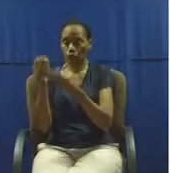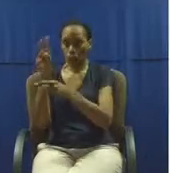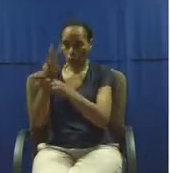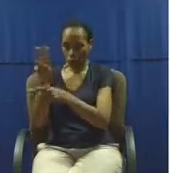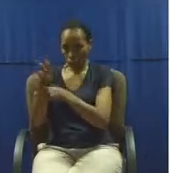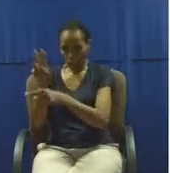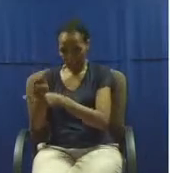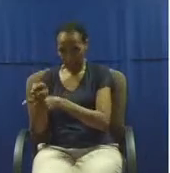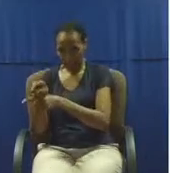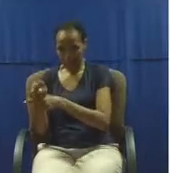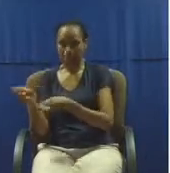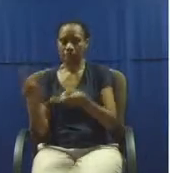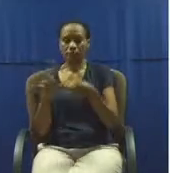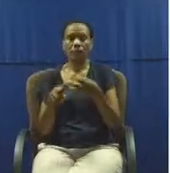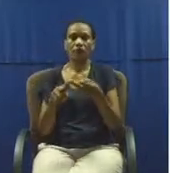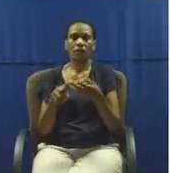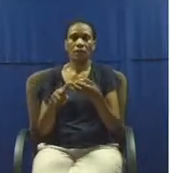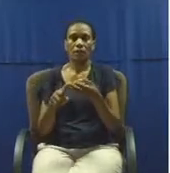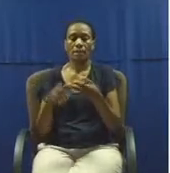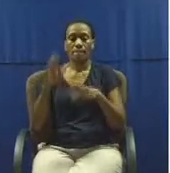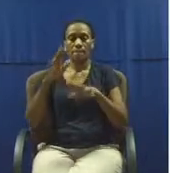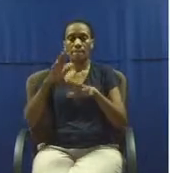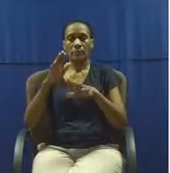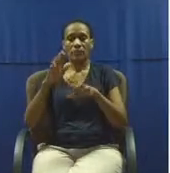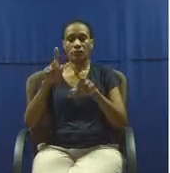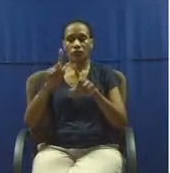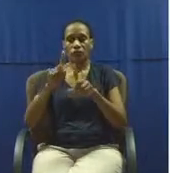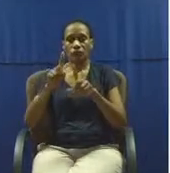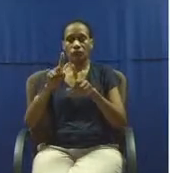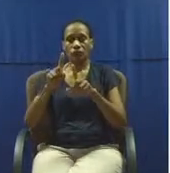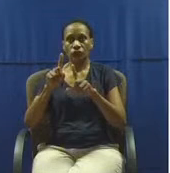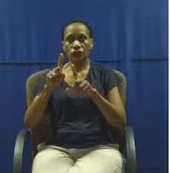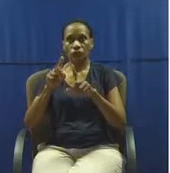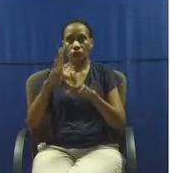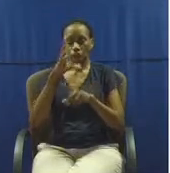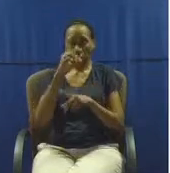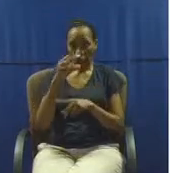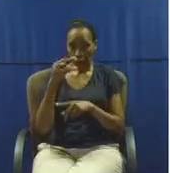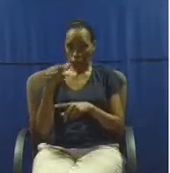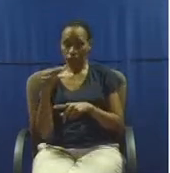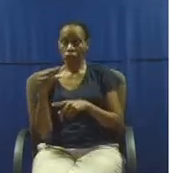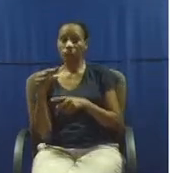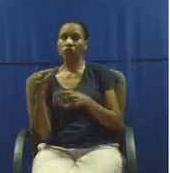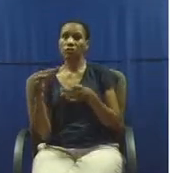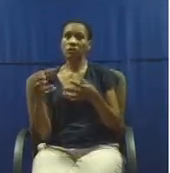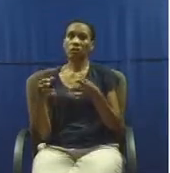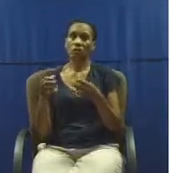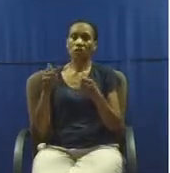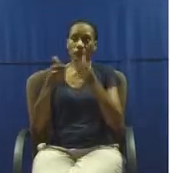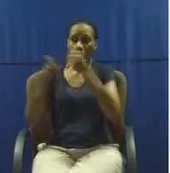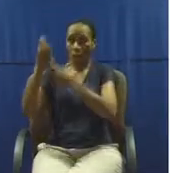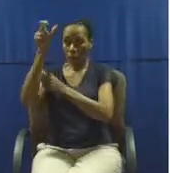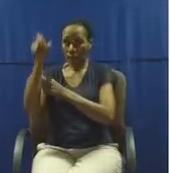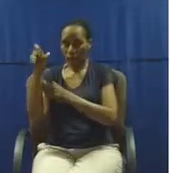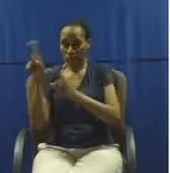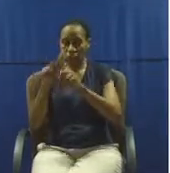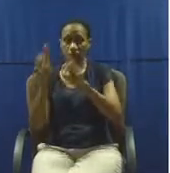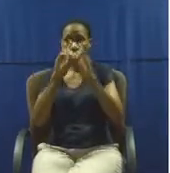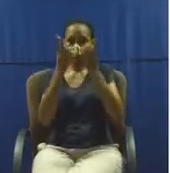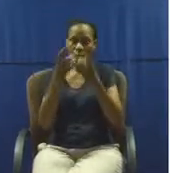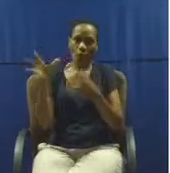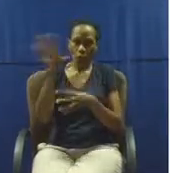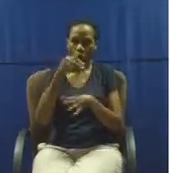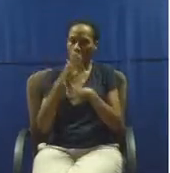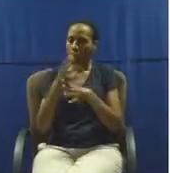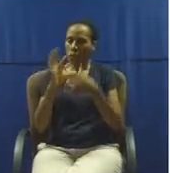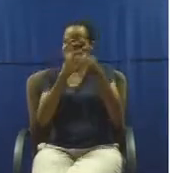and also those who are more operational, like, say, the directors general, the commissioners, and all that.